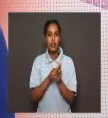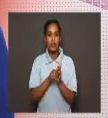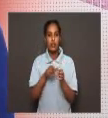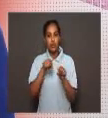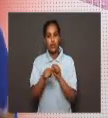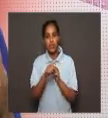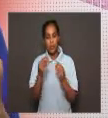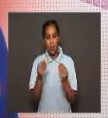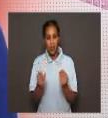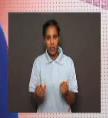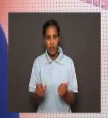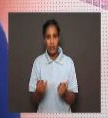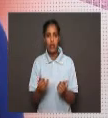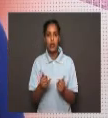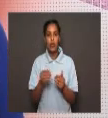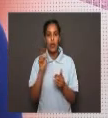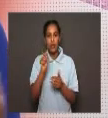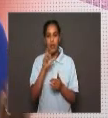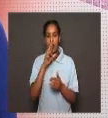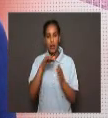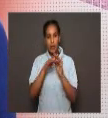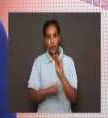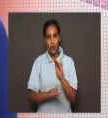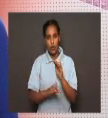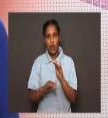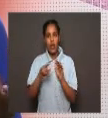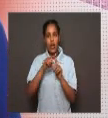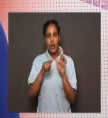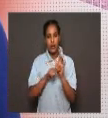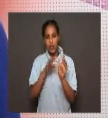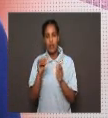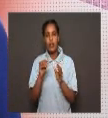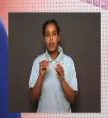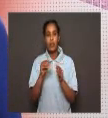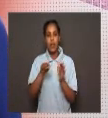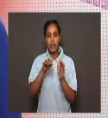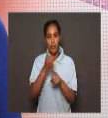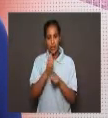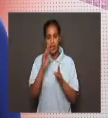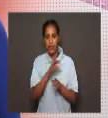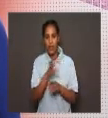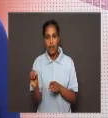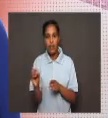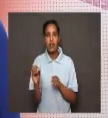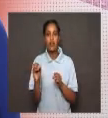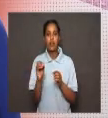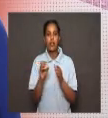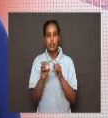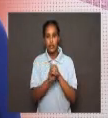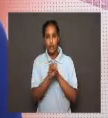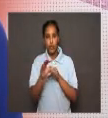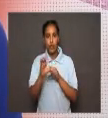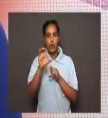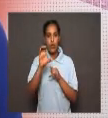their melting points are lower than those of ionic, metallic, and network